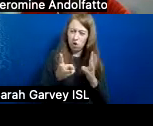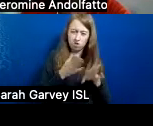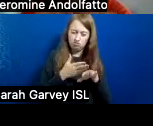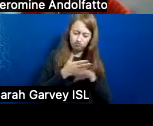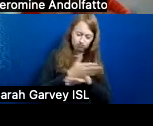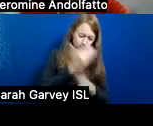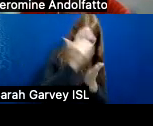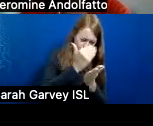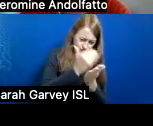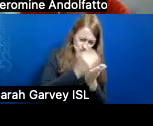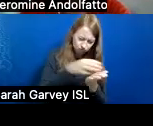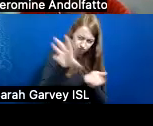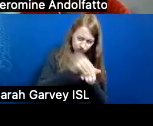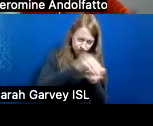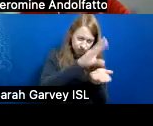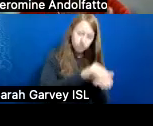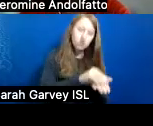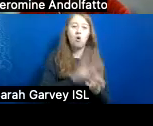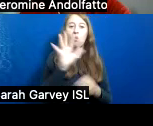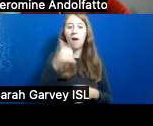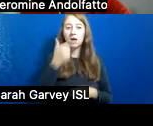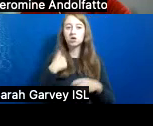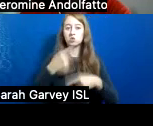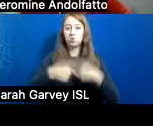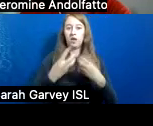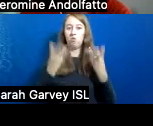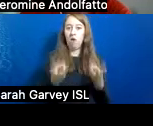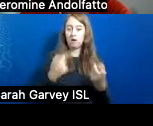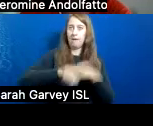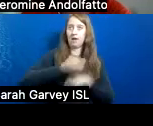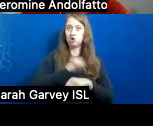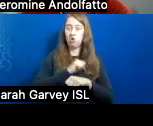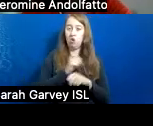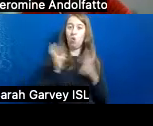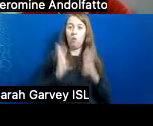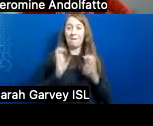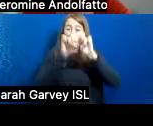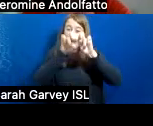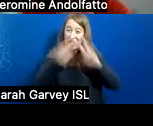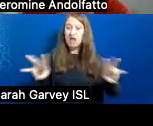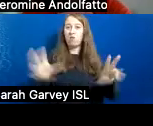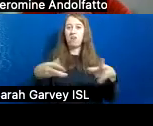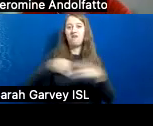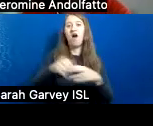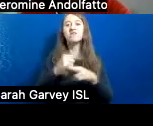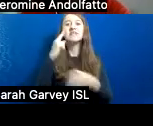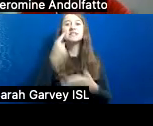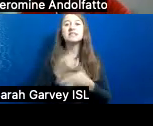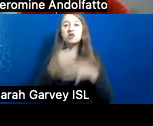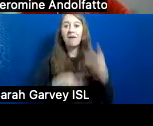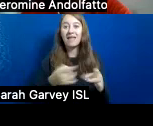and to encourage binding measures to advance equal representation of women in decision-making in